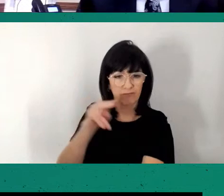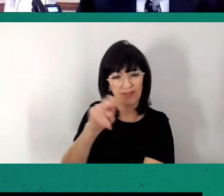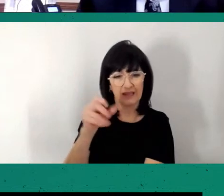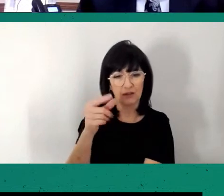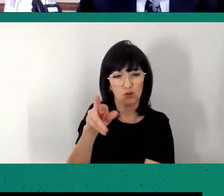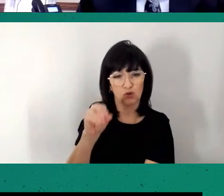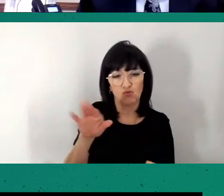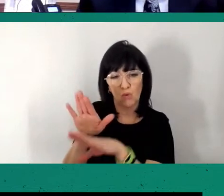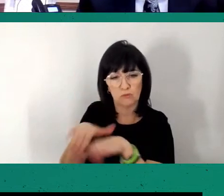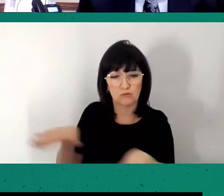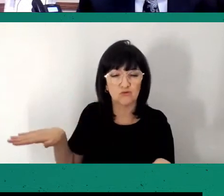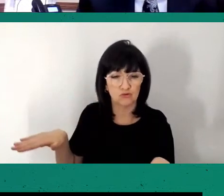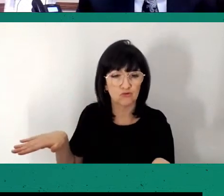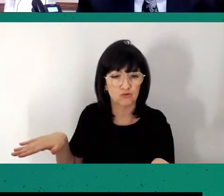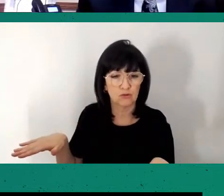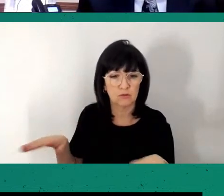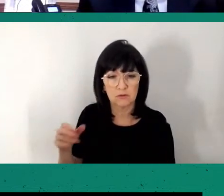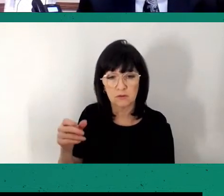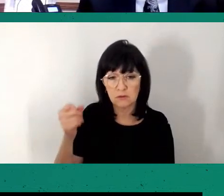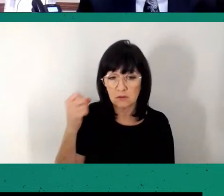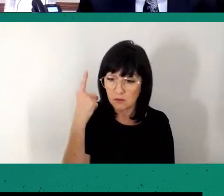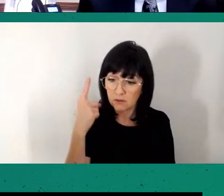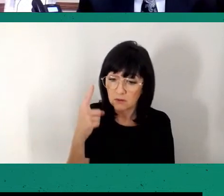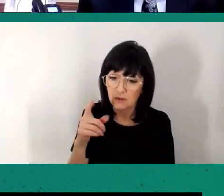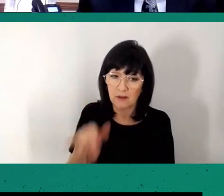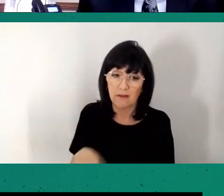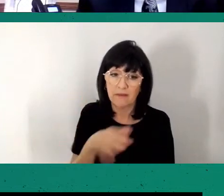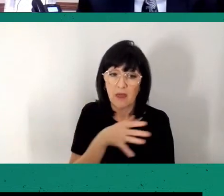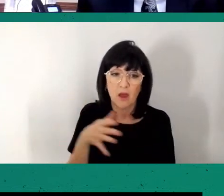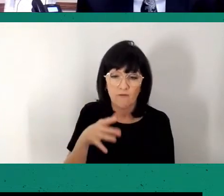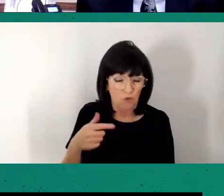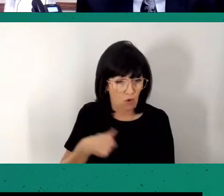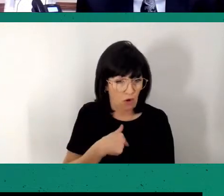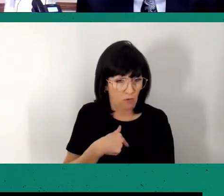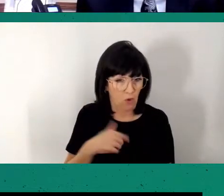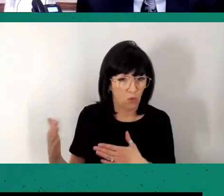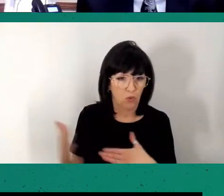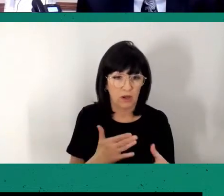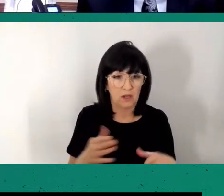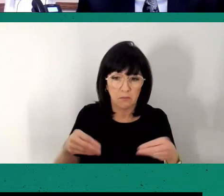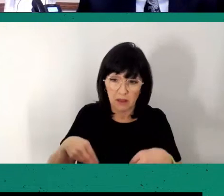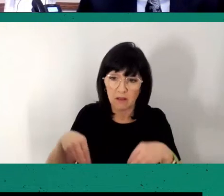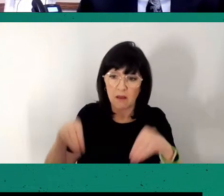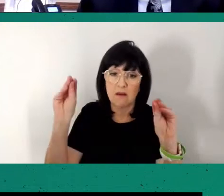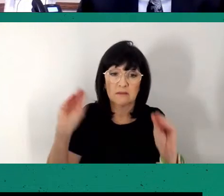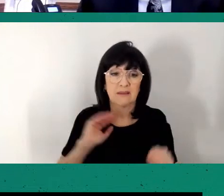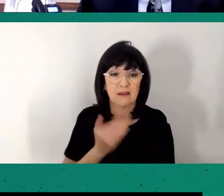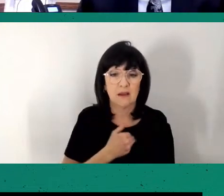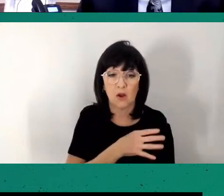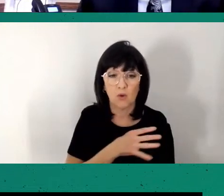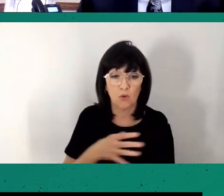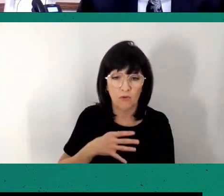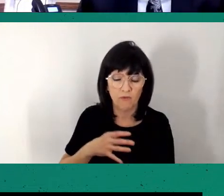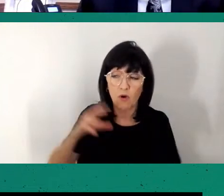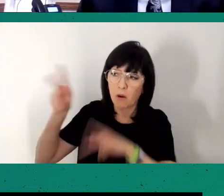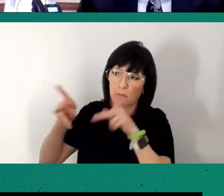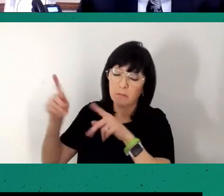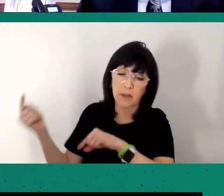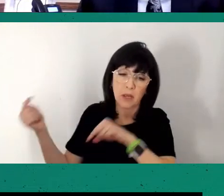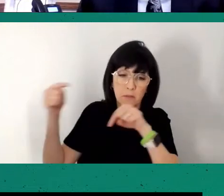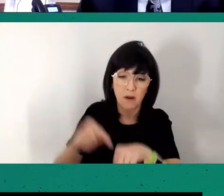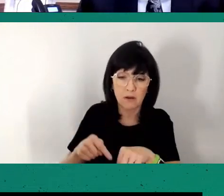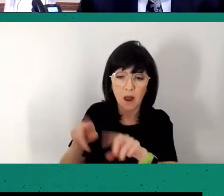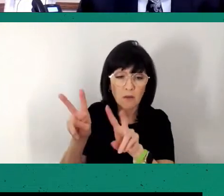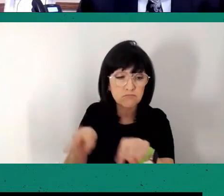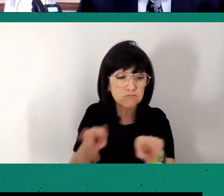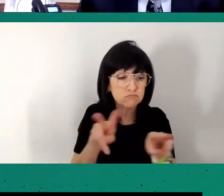put our farm in the agent's hands for sale. 2 or 3 different parties have been out to look at the place, and because of